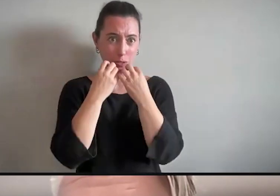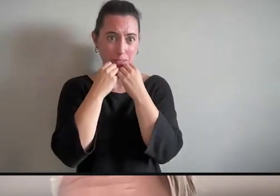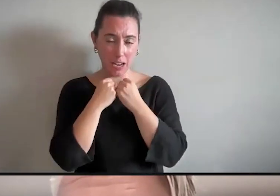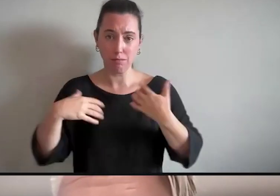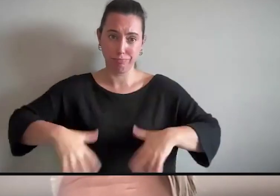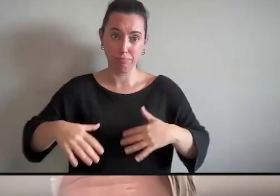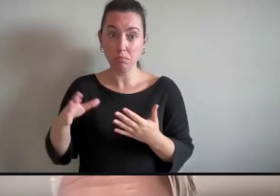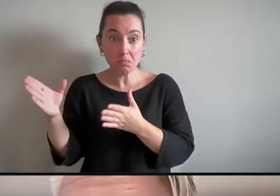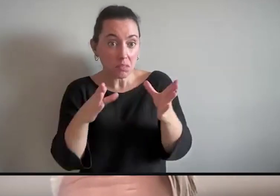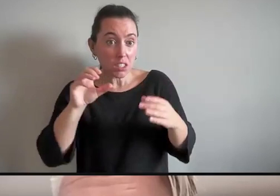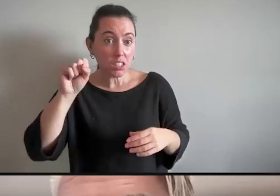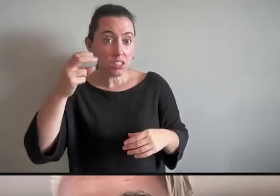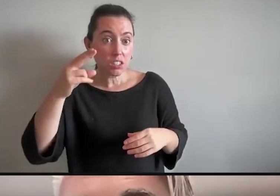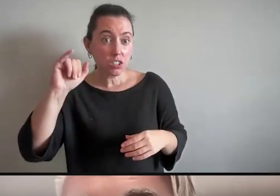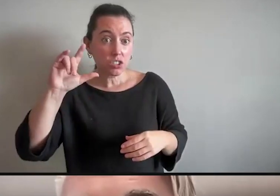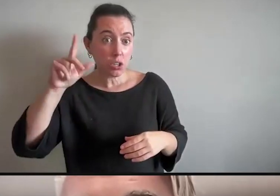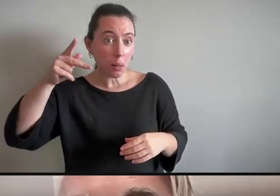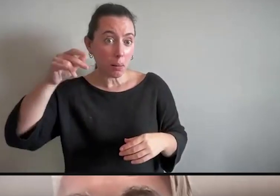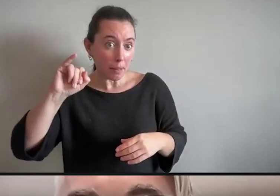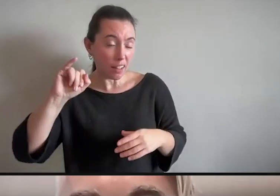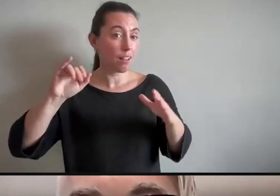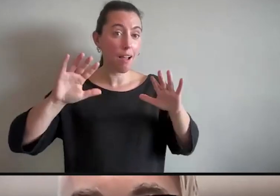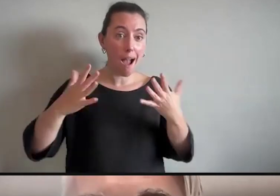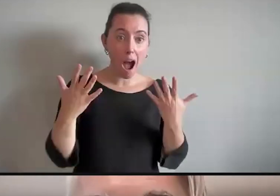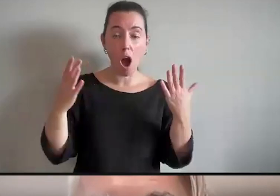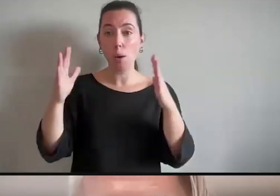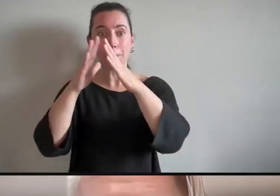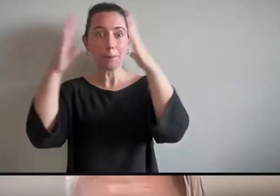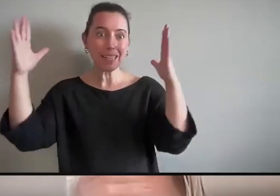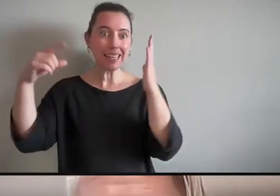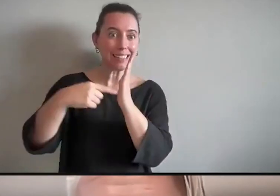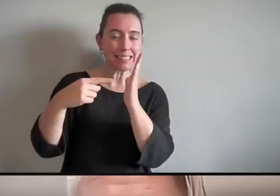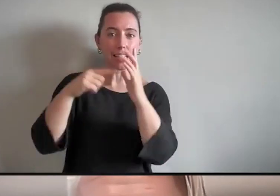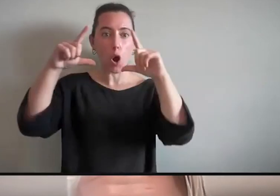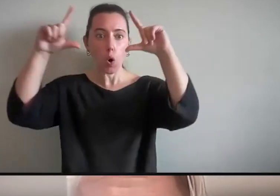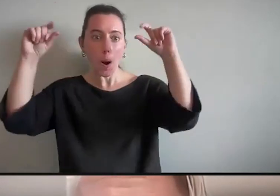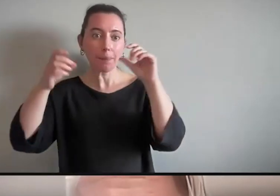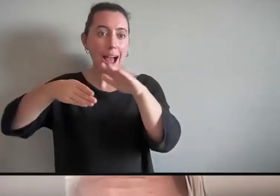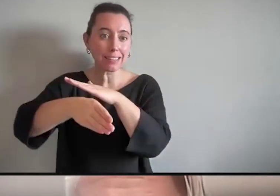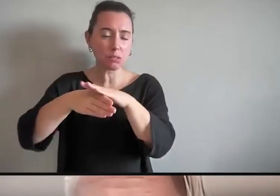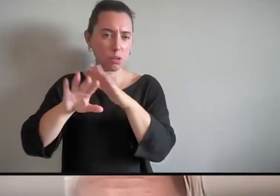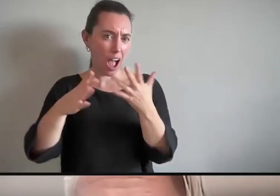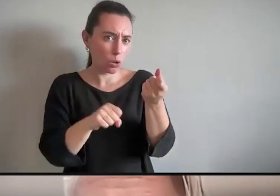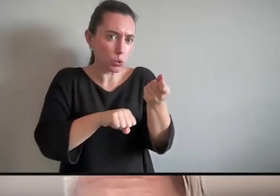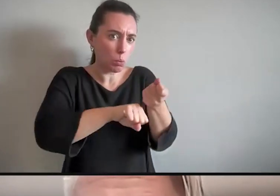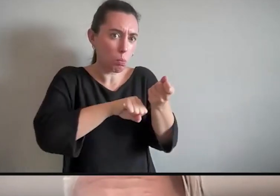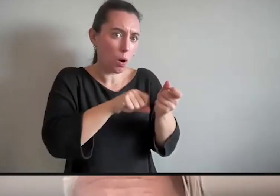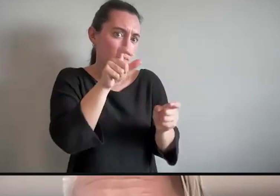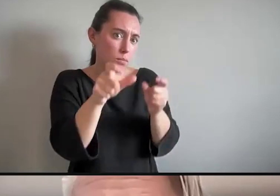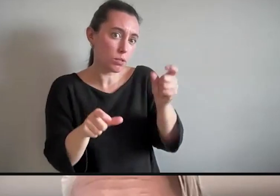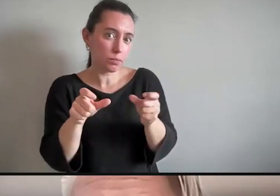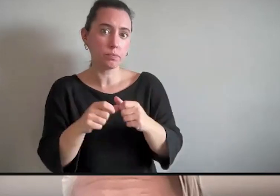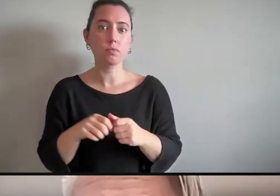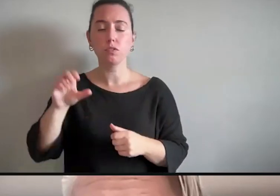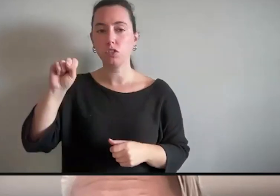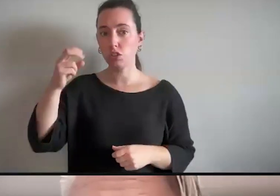society, accessibility expert companies, big tech? How do we make sure that we support users? So I agree with both of them.